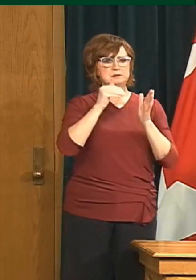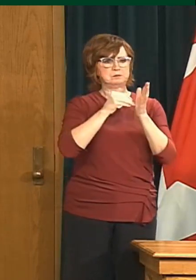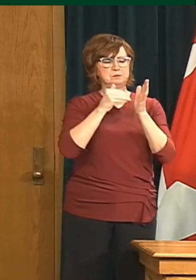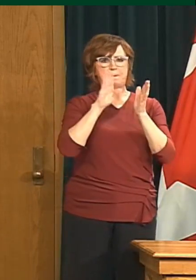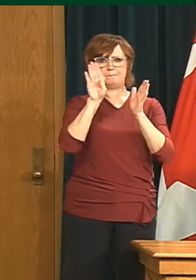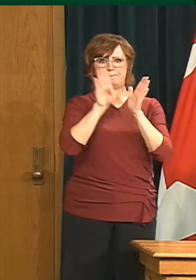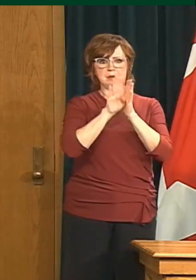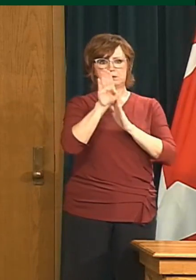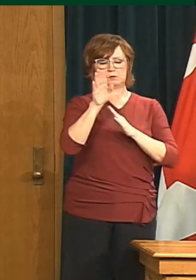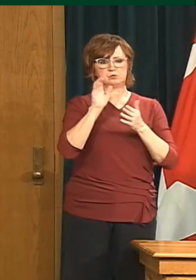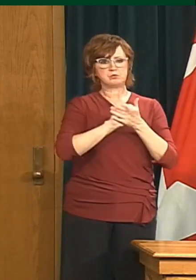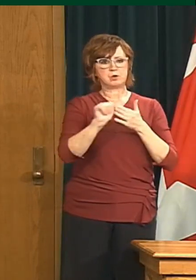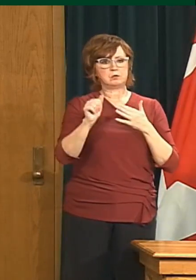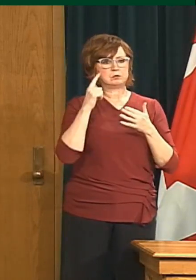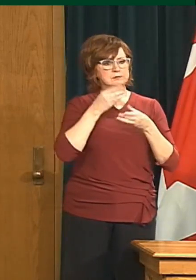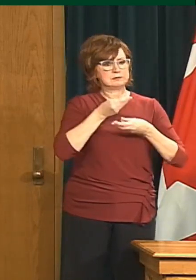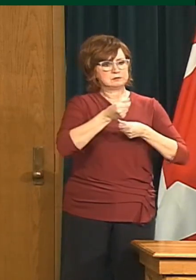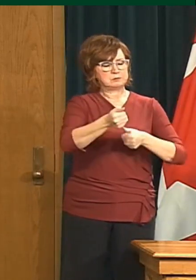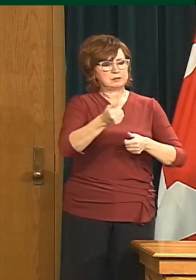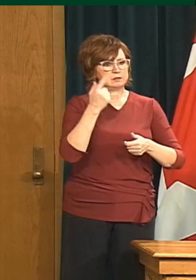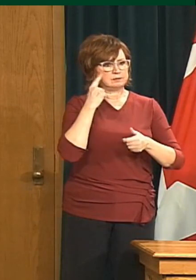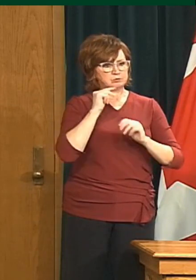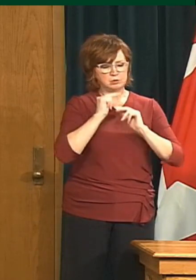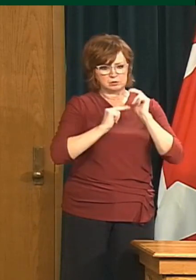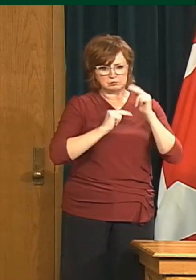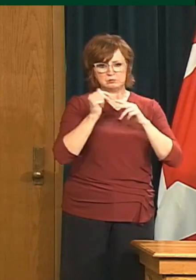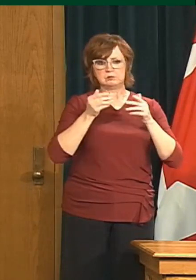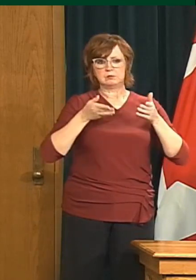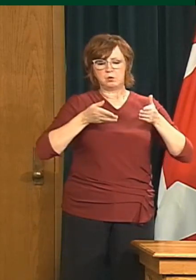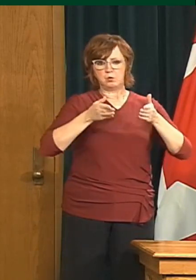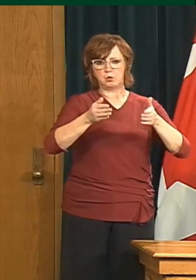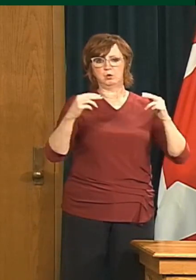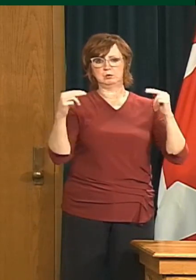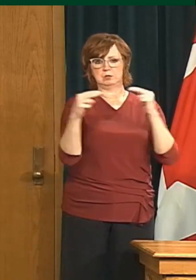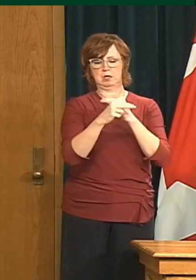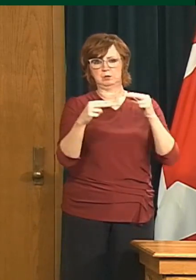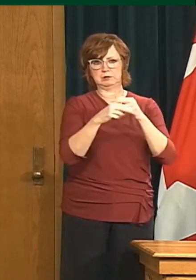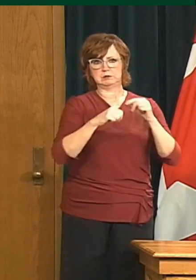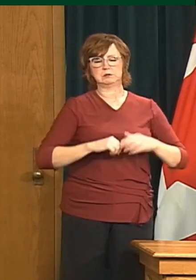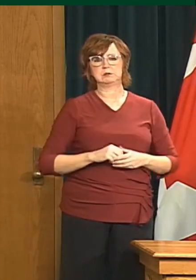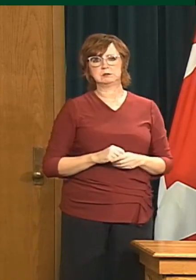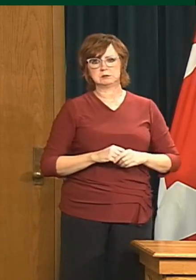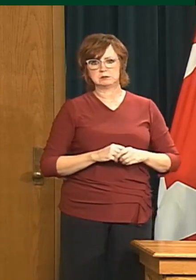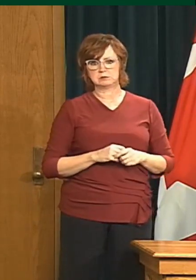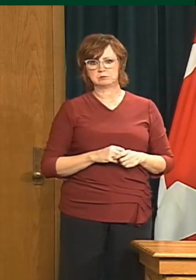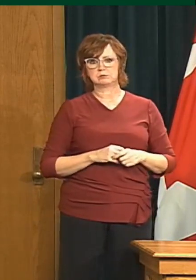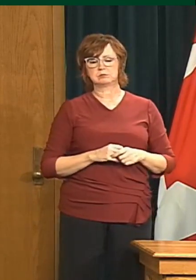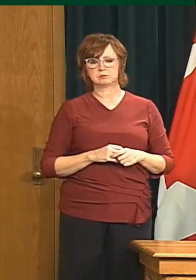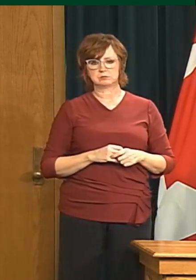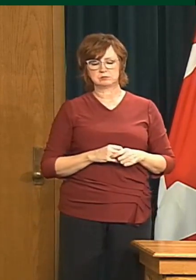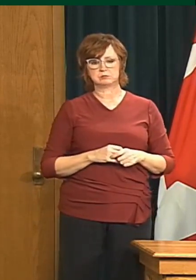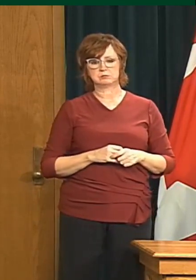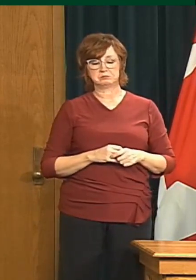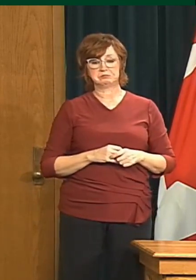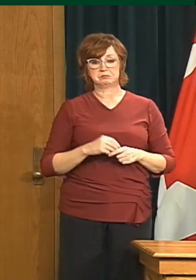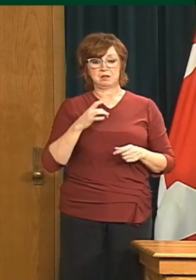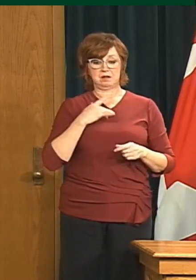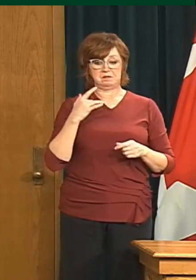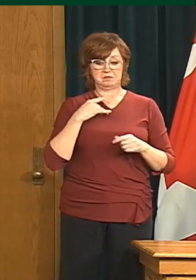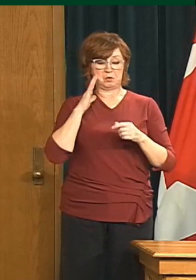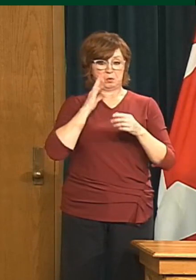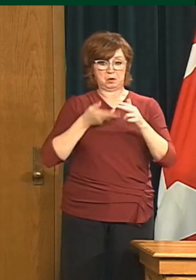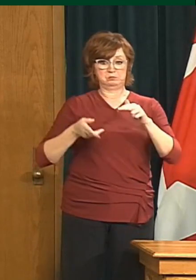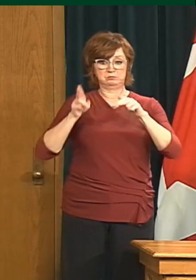our spending estimates that we tabled earlier. You can look for this government to likely increase that investment in the days and weeks